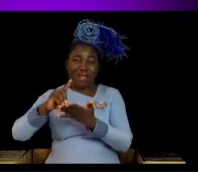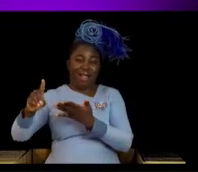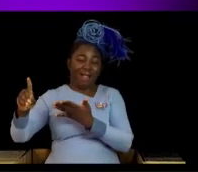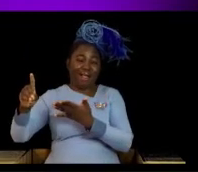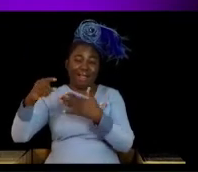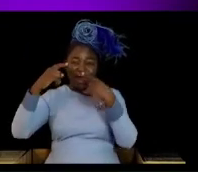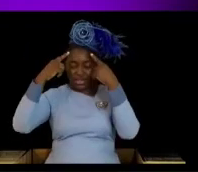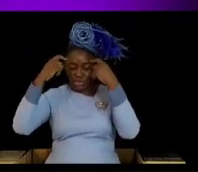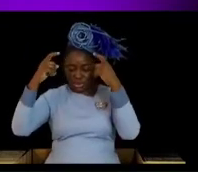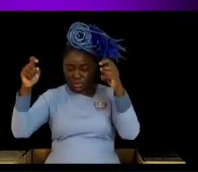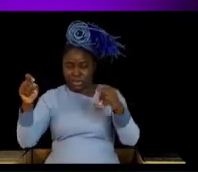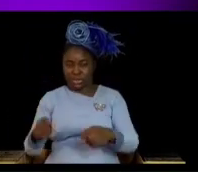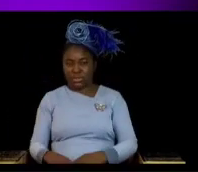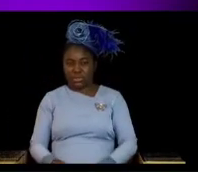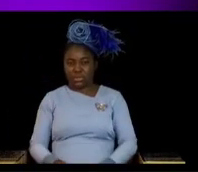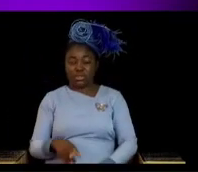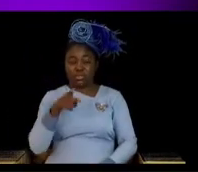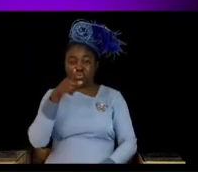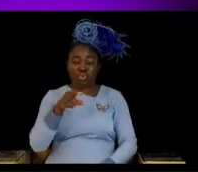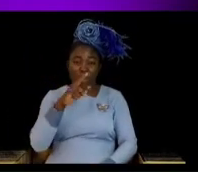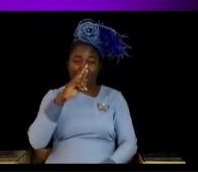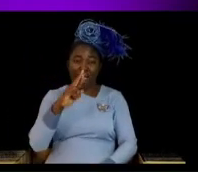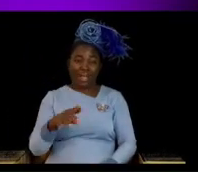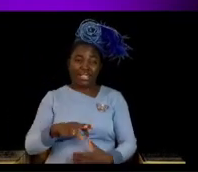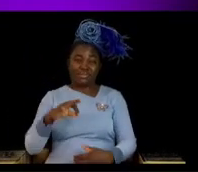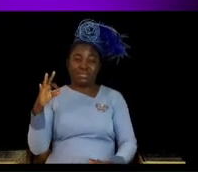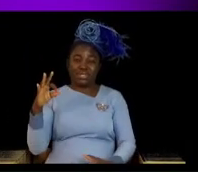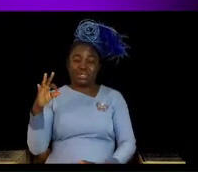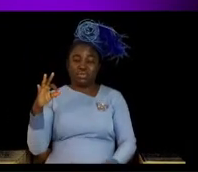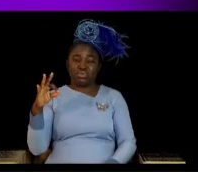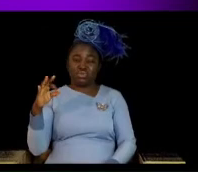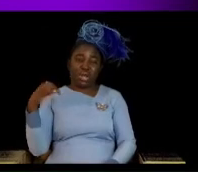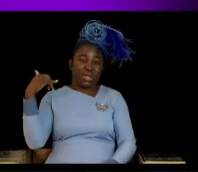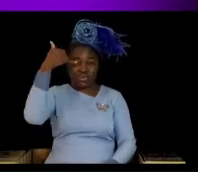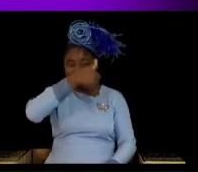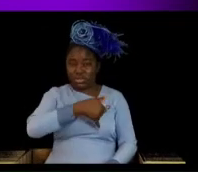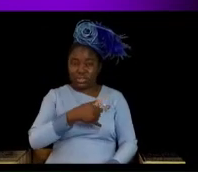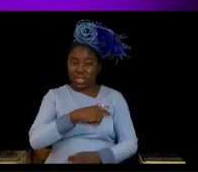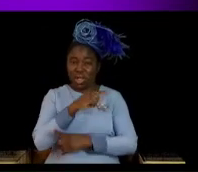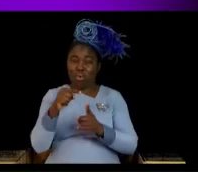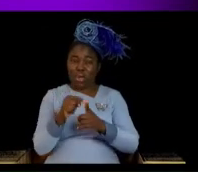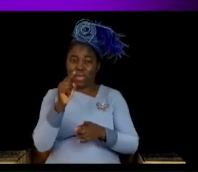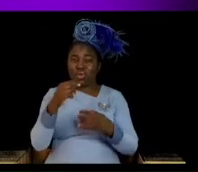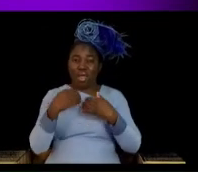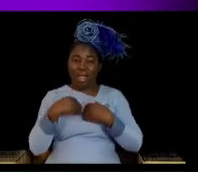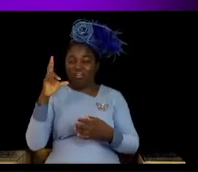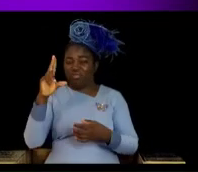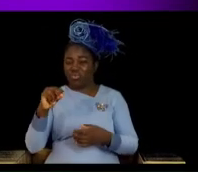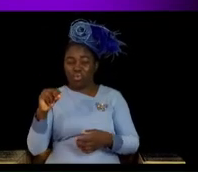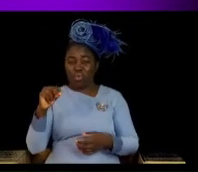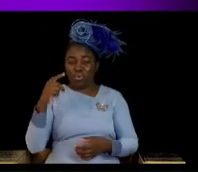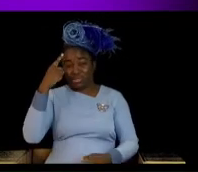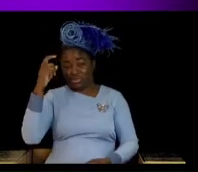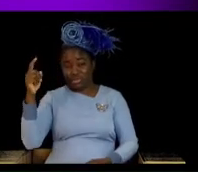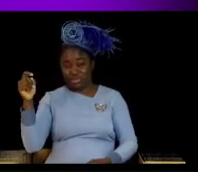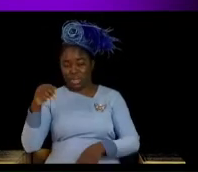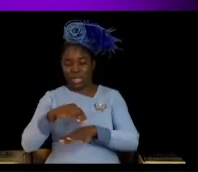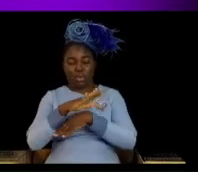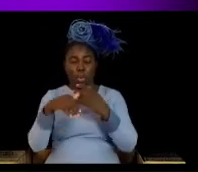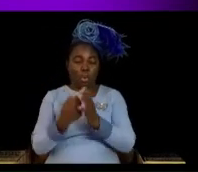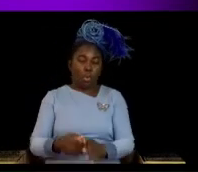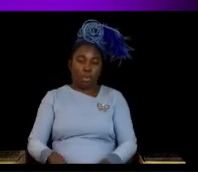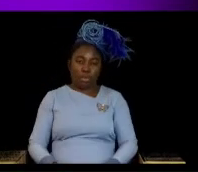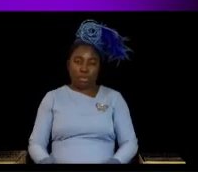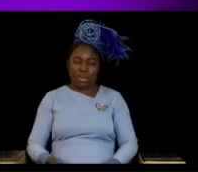a spiritual dunce when you have no dreams at all. You are a